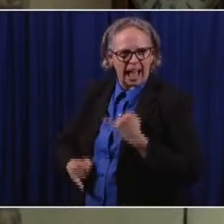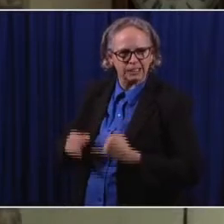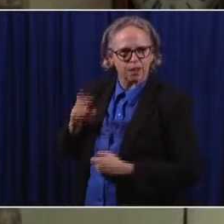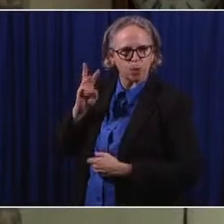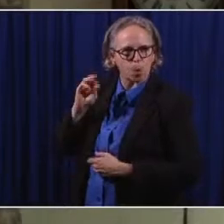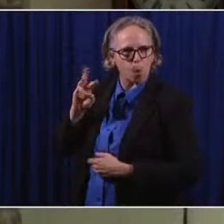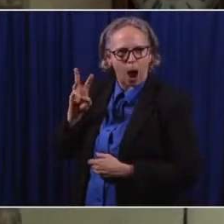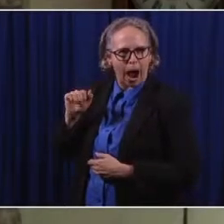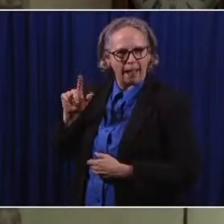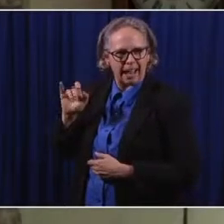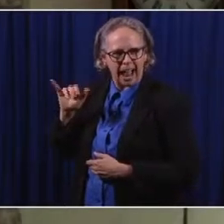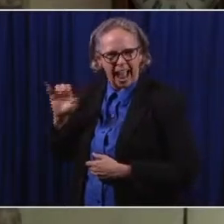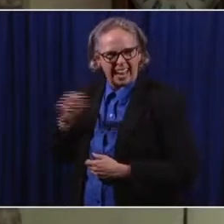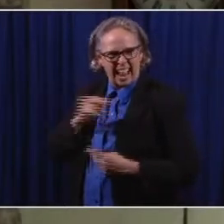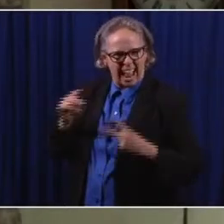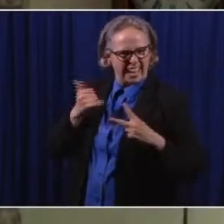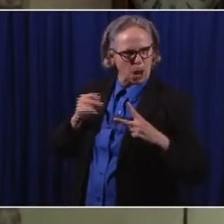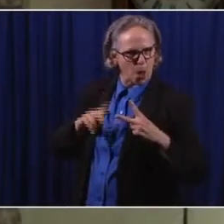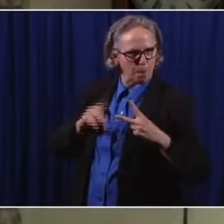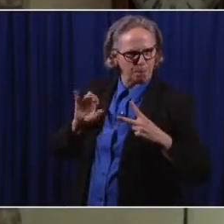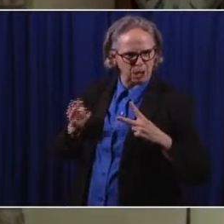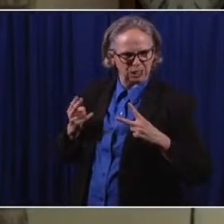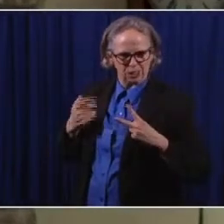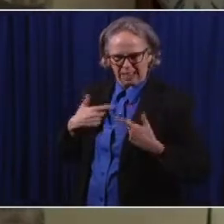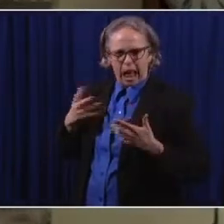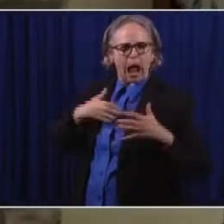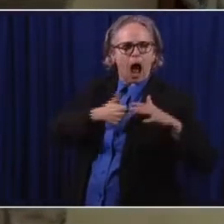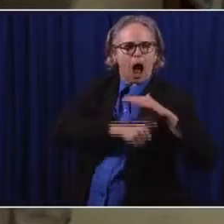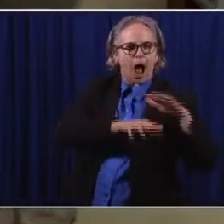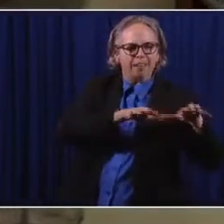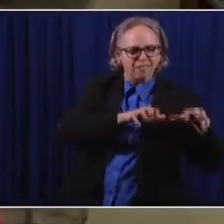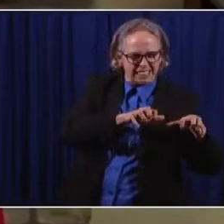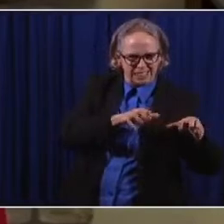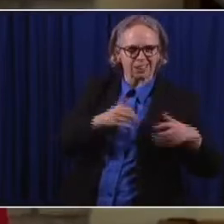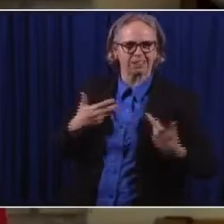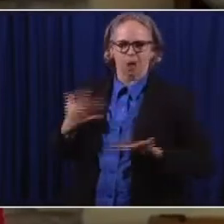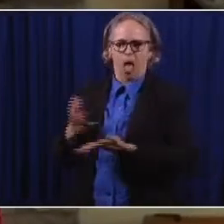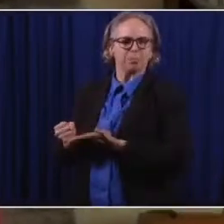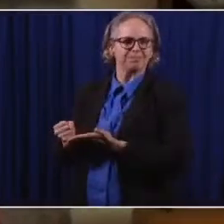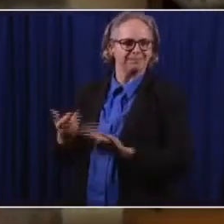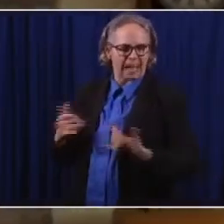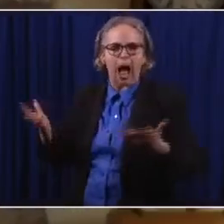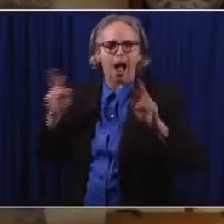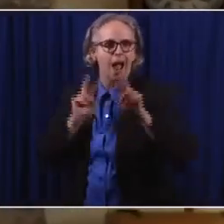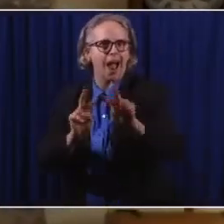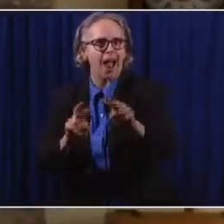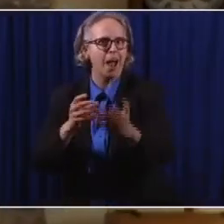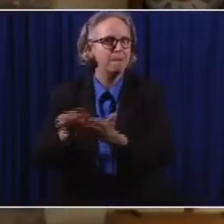ago. Eric, let's go to the data. Take a look, data slides.